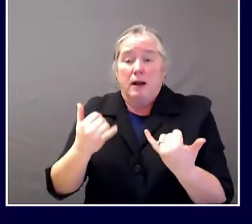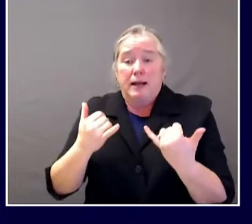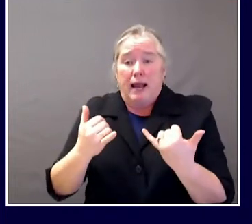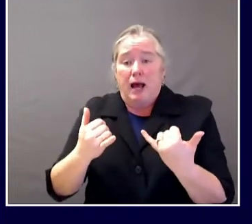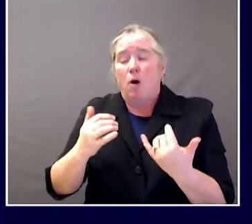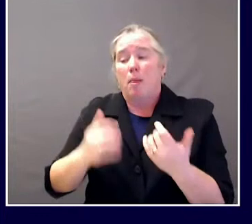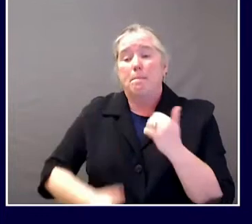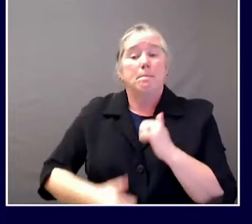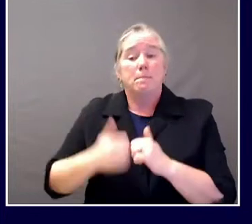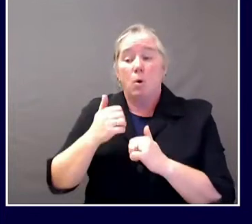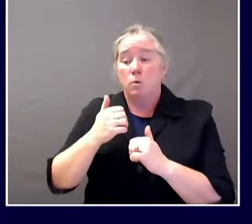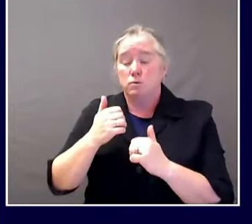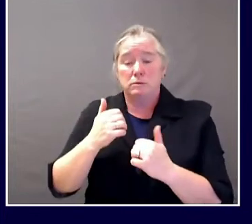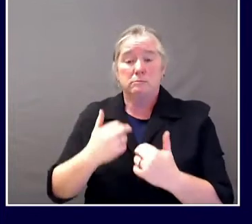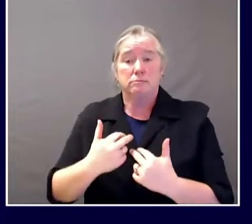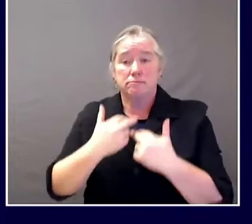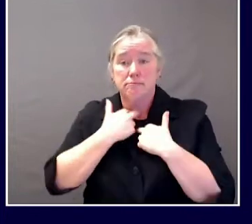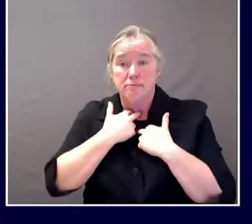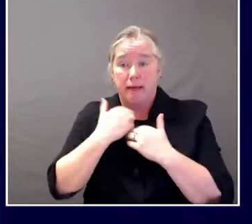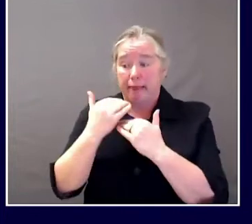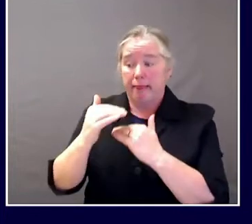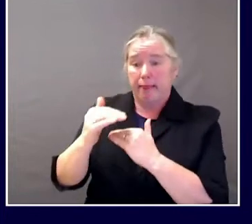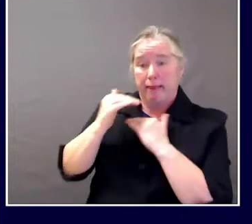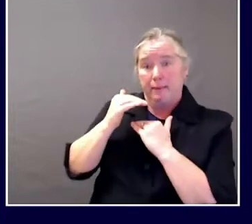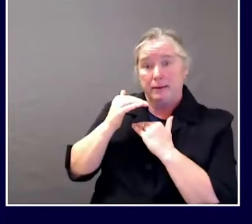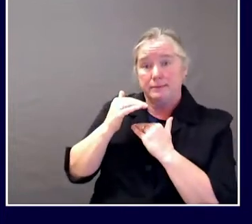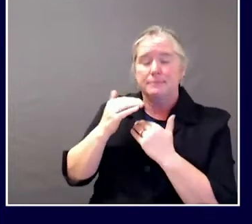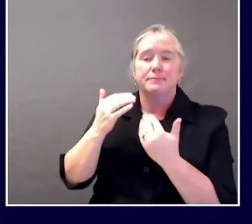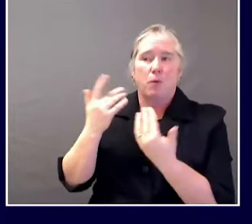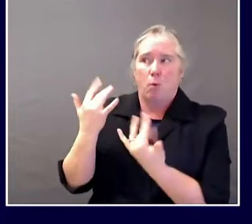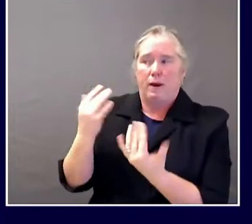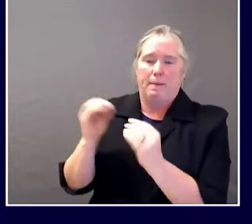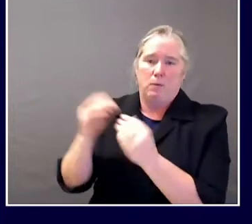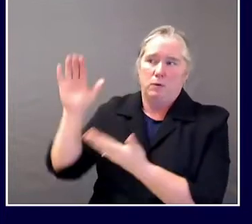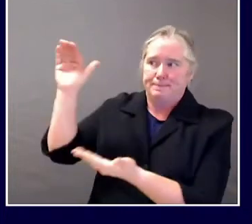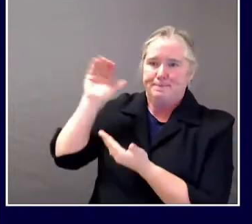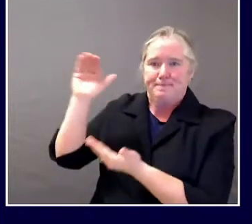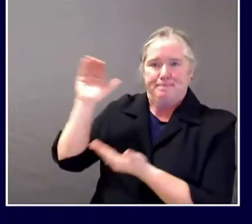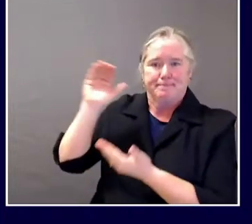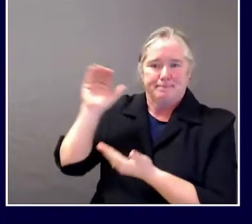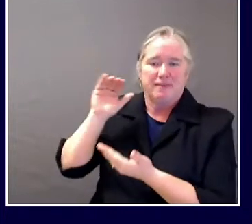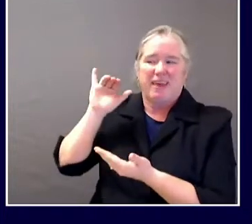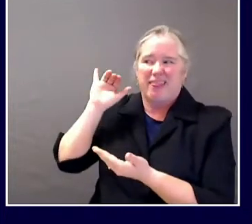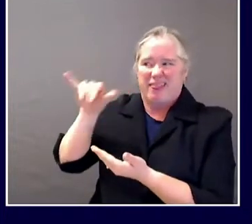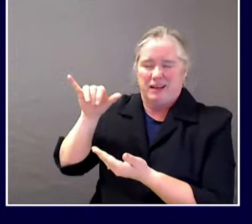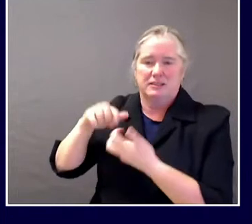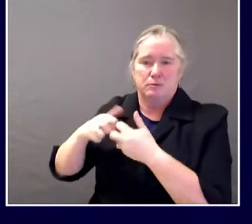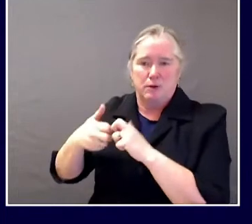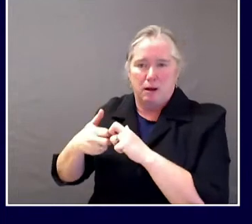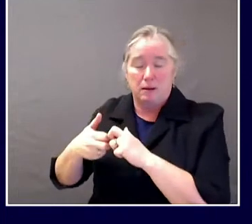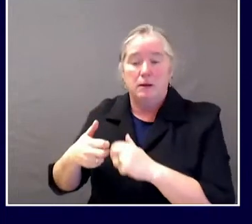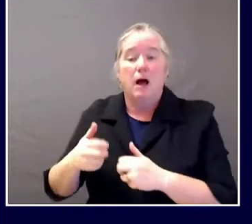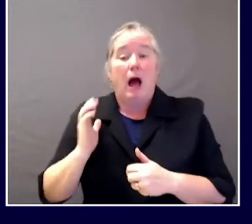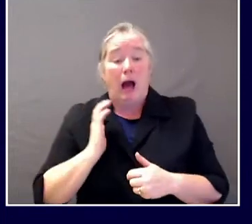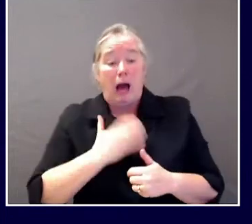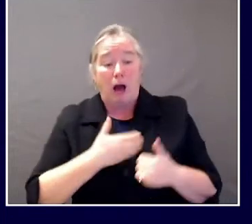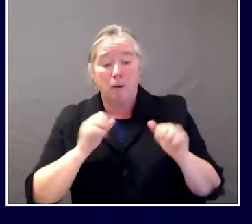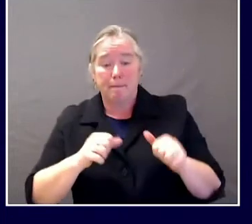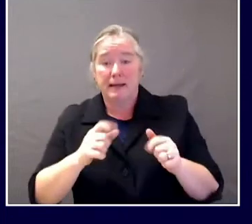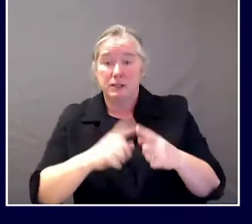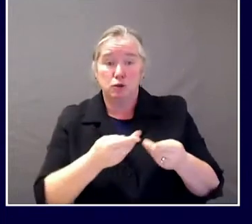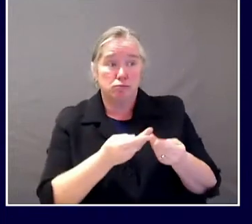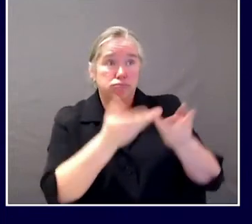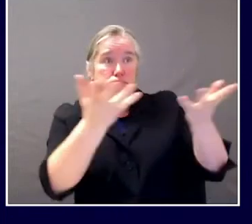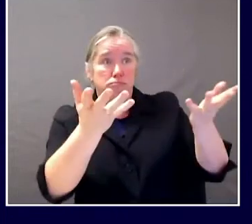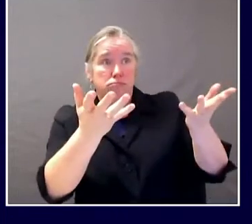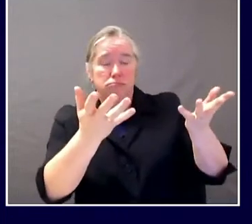widespread vaccination continues to be the supply of vaccine that's coming into the state, not so much our ability to get it